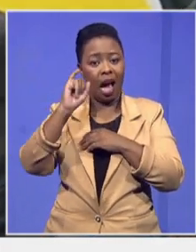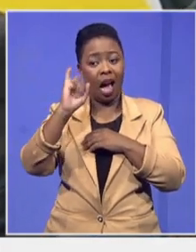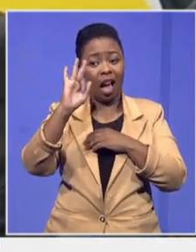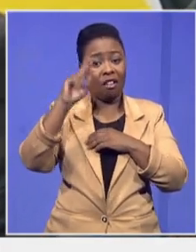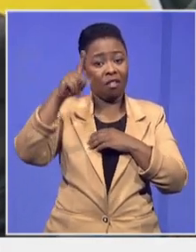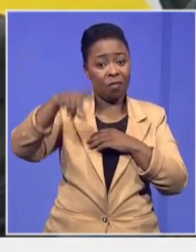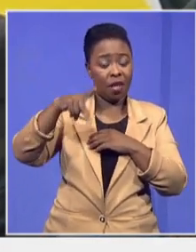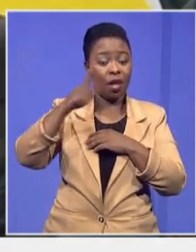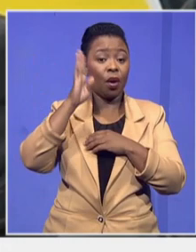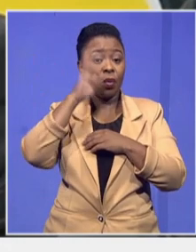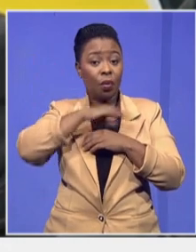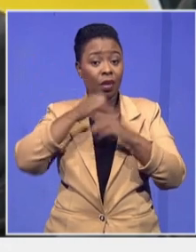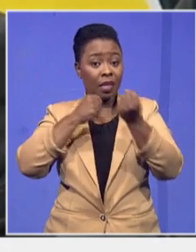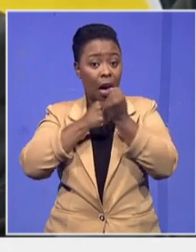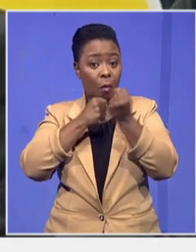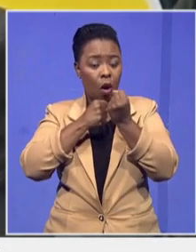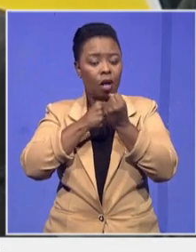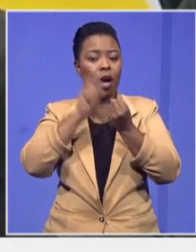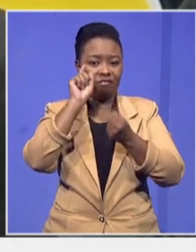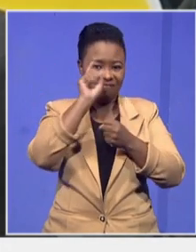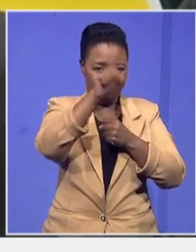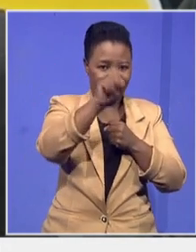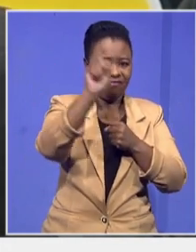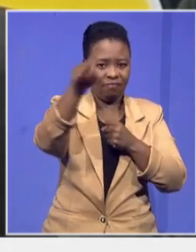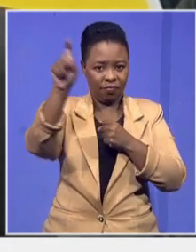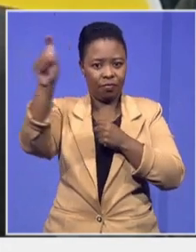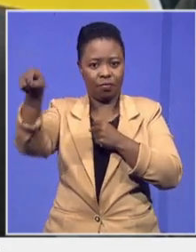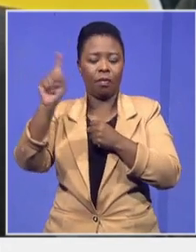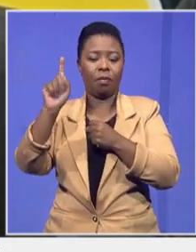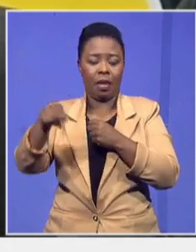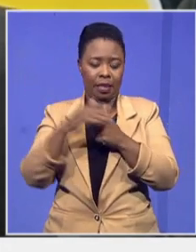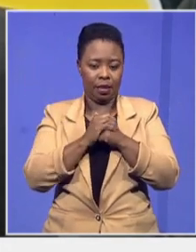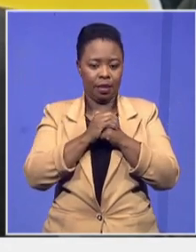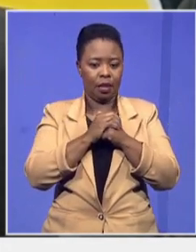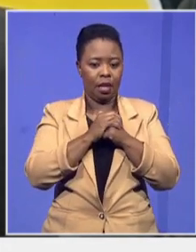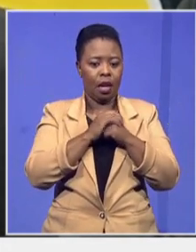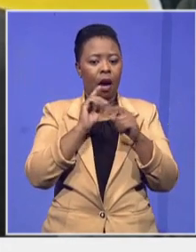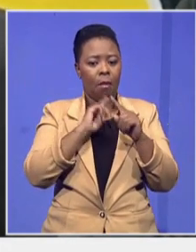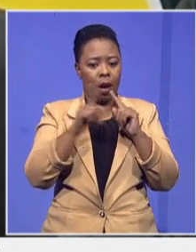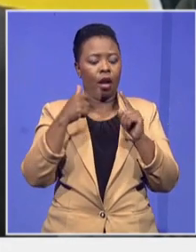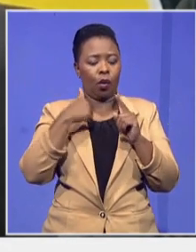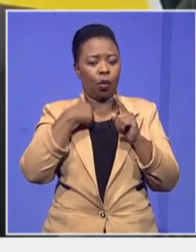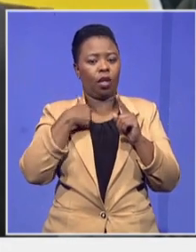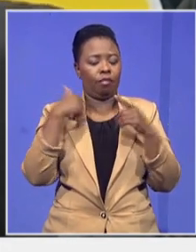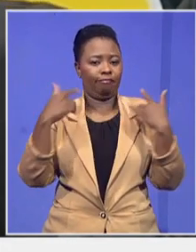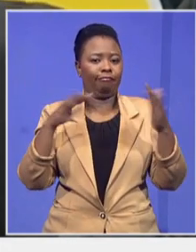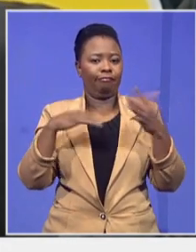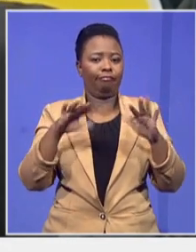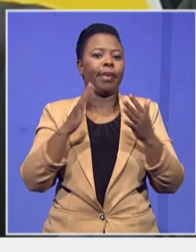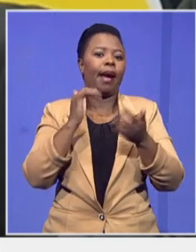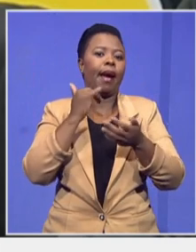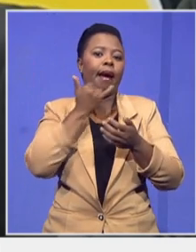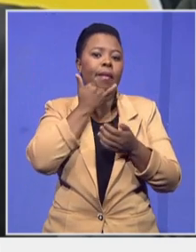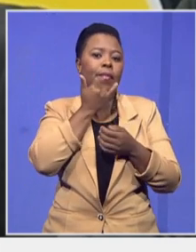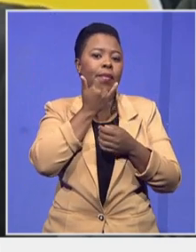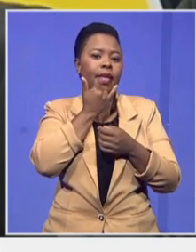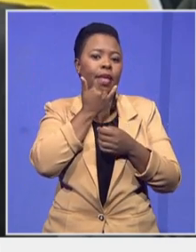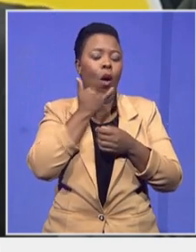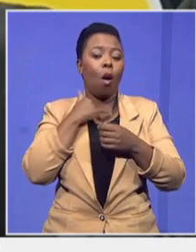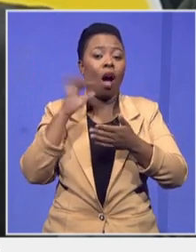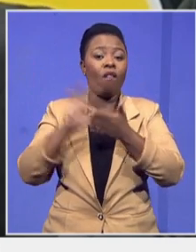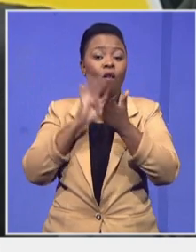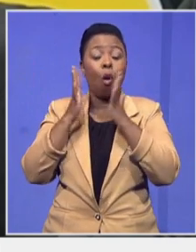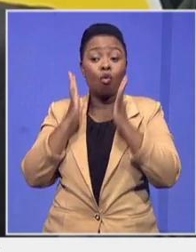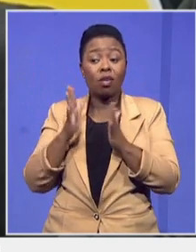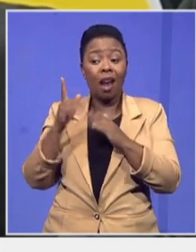before. We are grateful for the trust that voters have placed in us, and